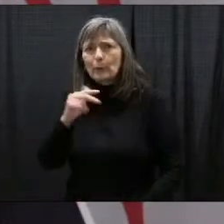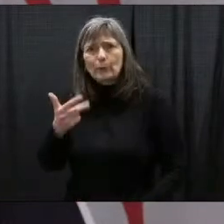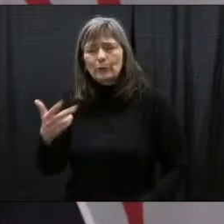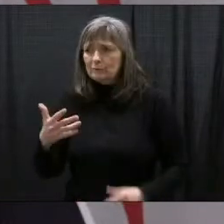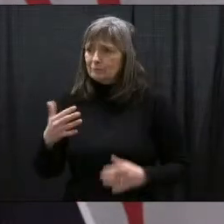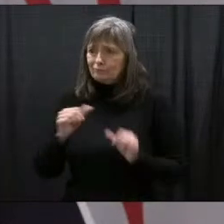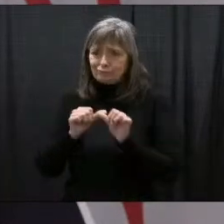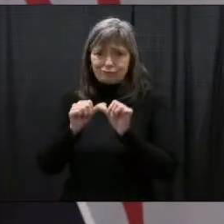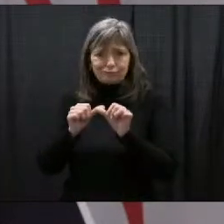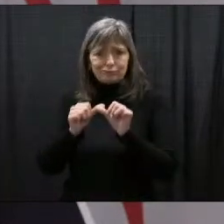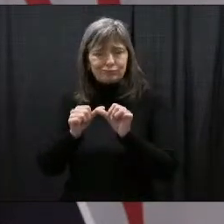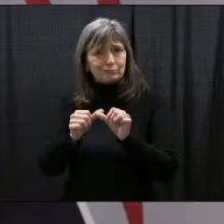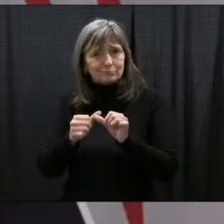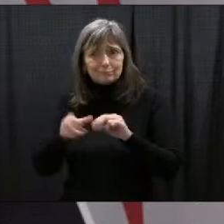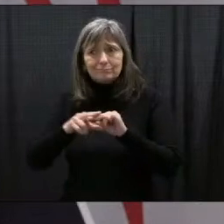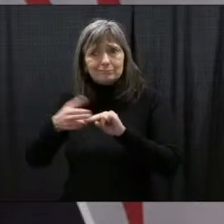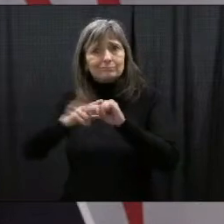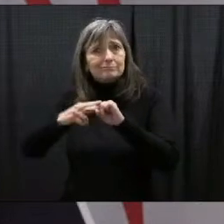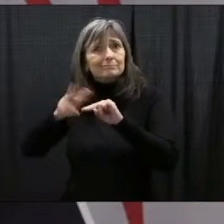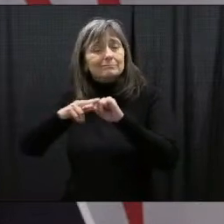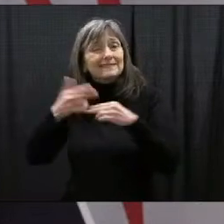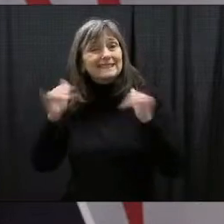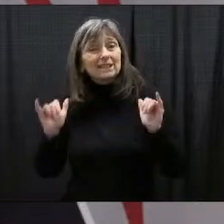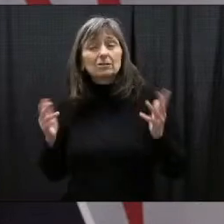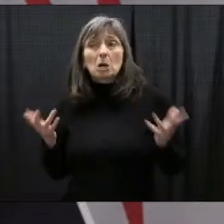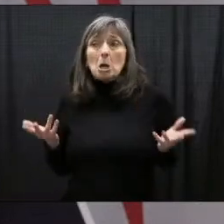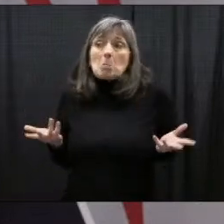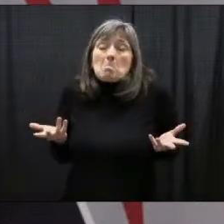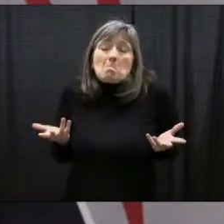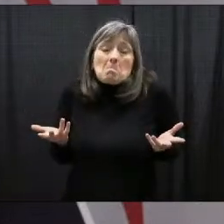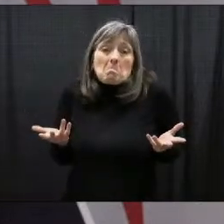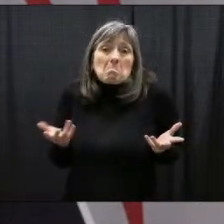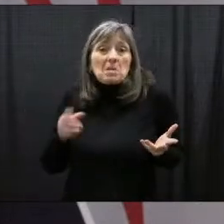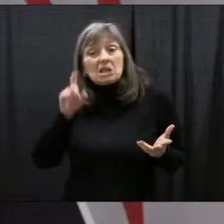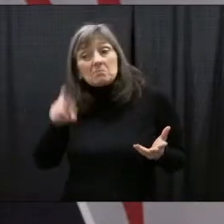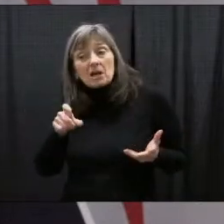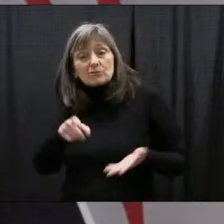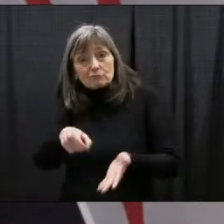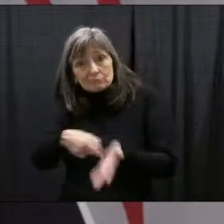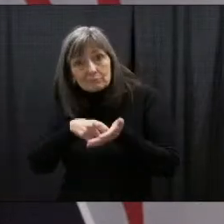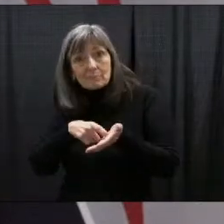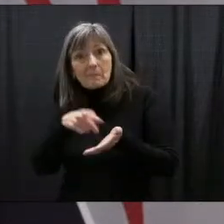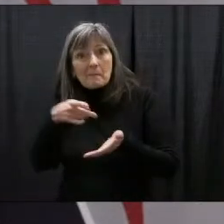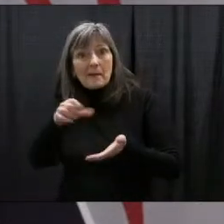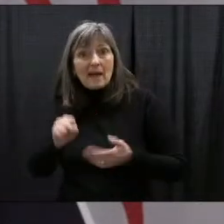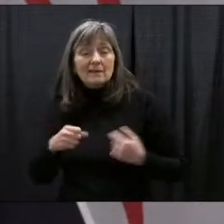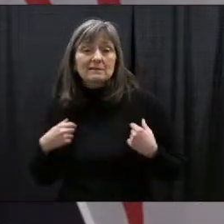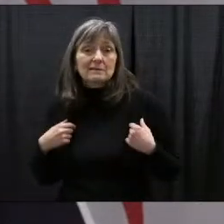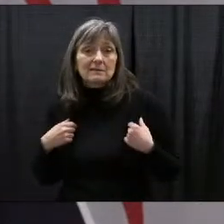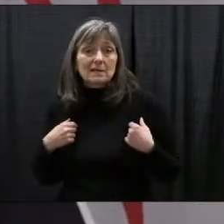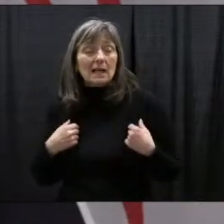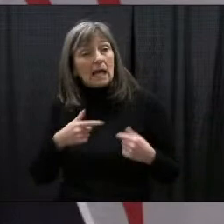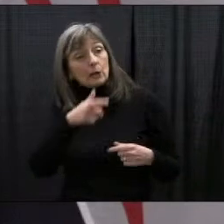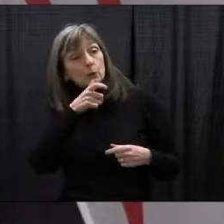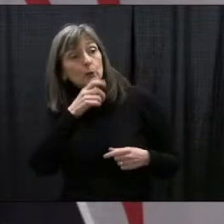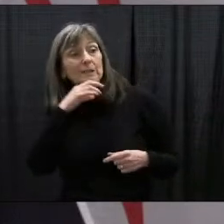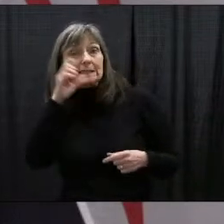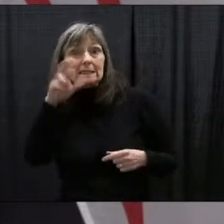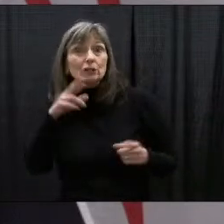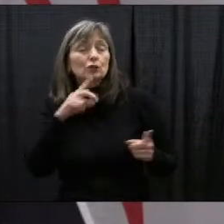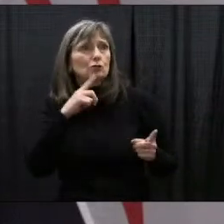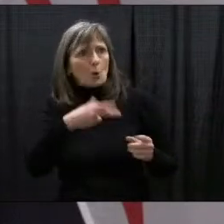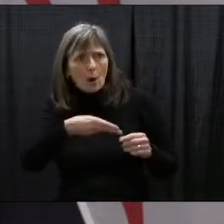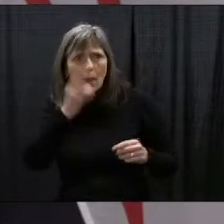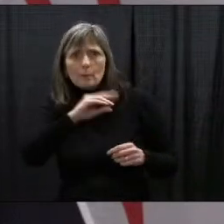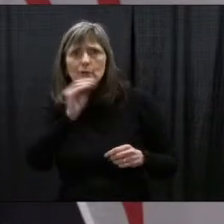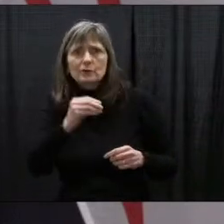continue to get boosted, and the booster rates continue to be in a positive direction, especially in the most vulnerable who we're looking to protect. We're looking to